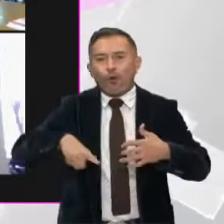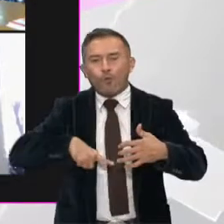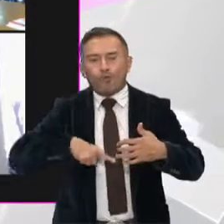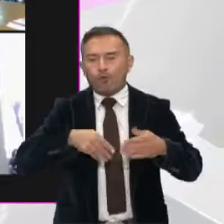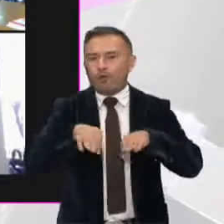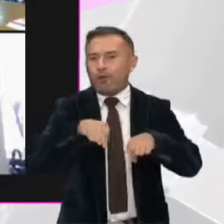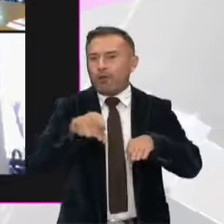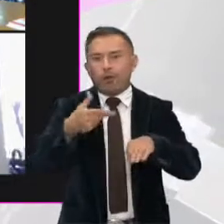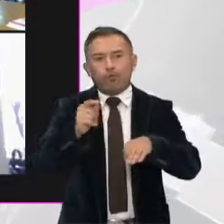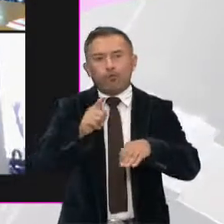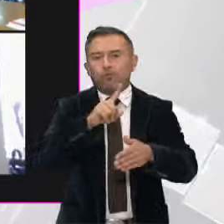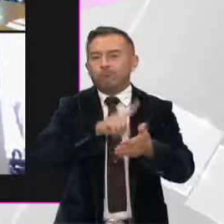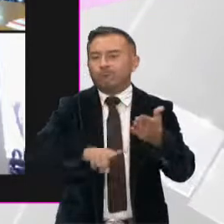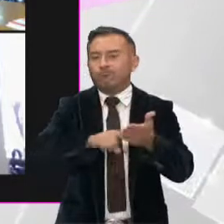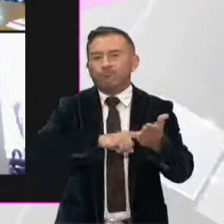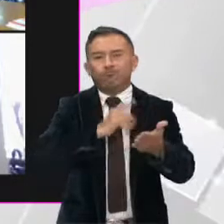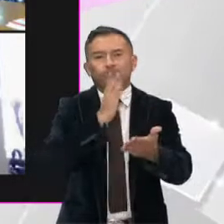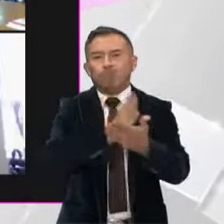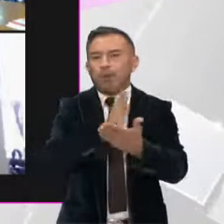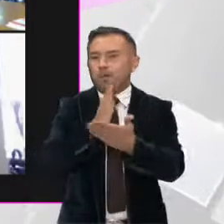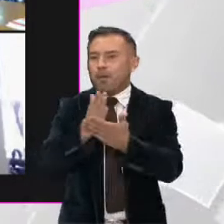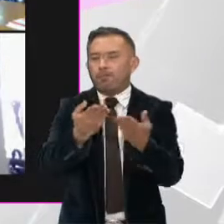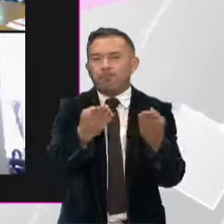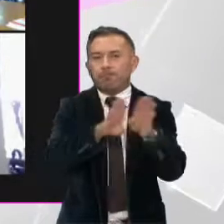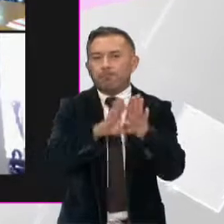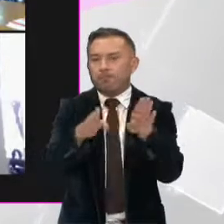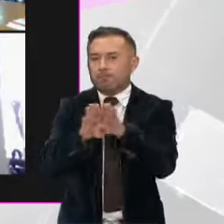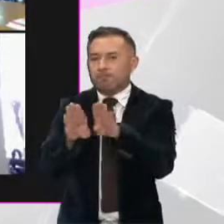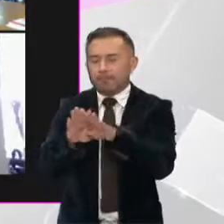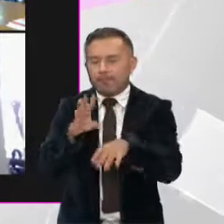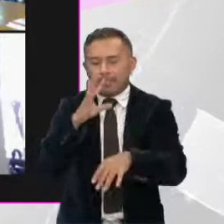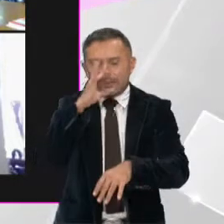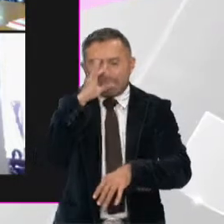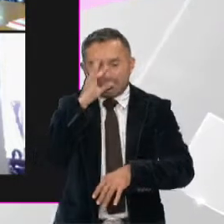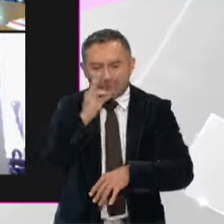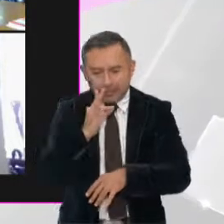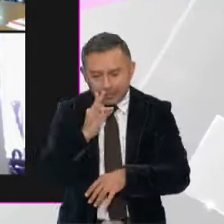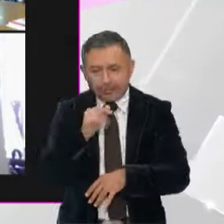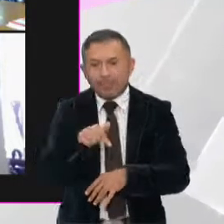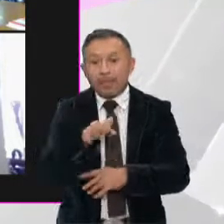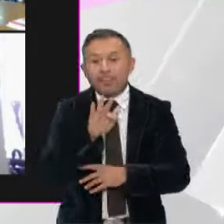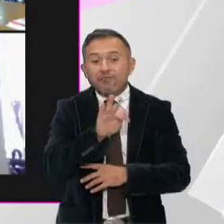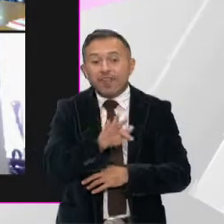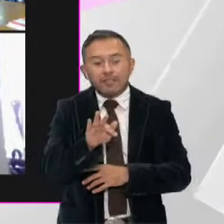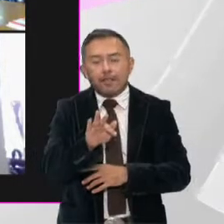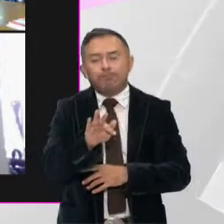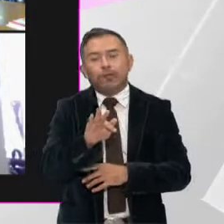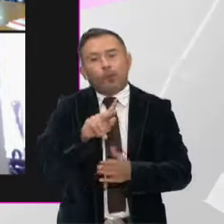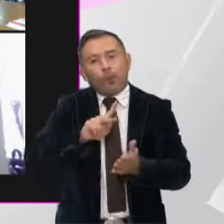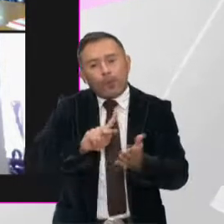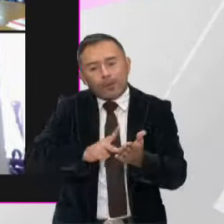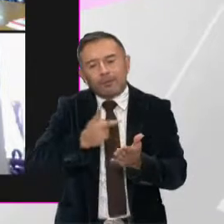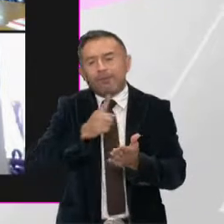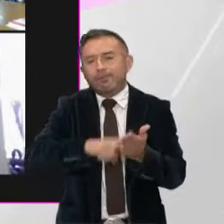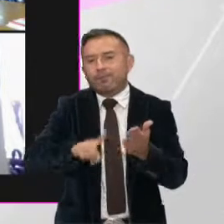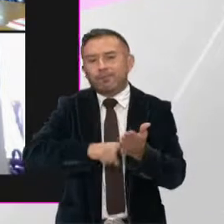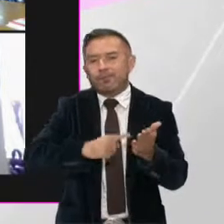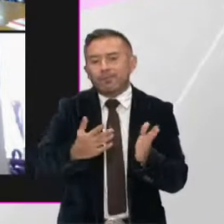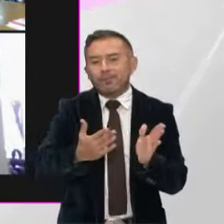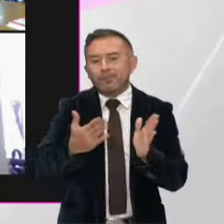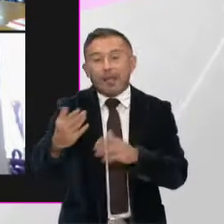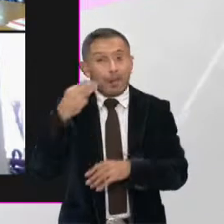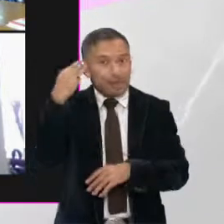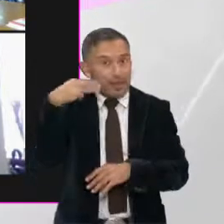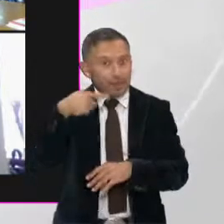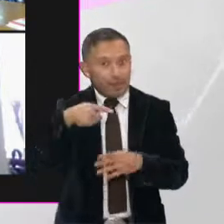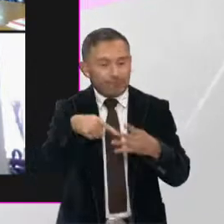public and private activities in the country, which made us look for to reprogram or reschedule the